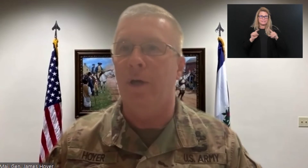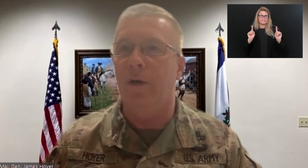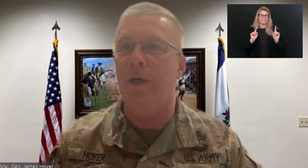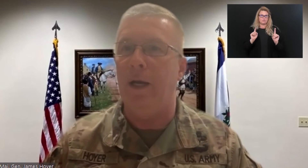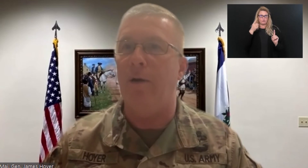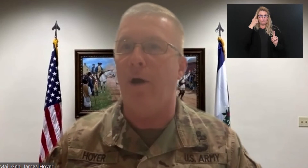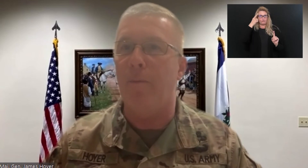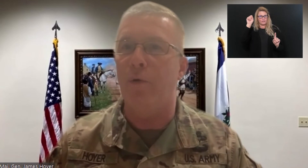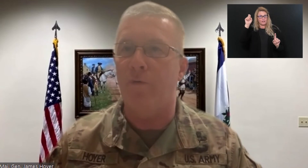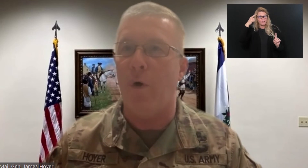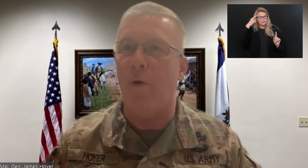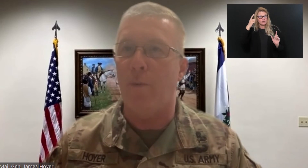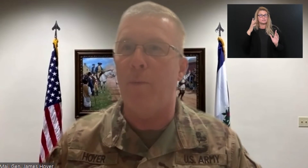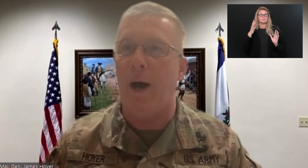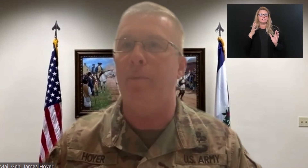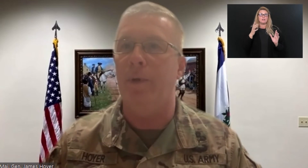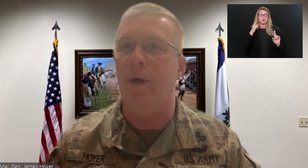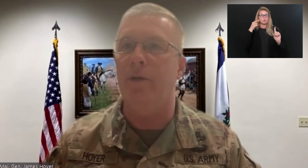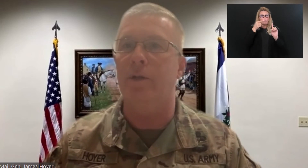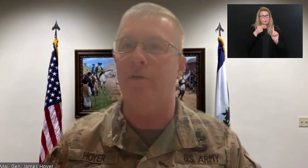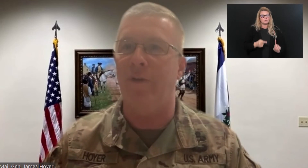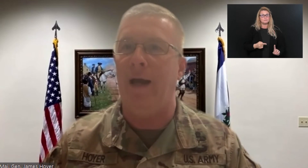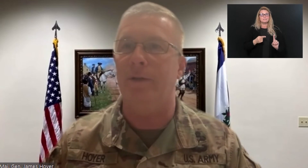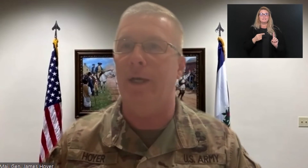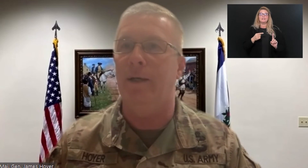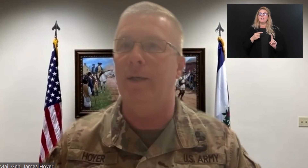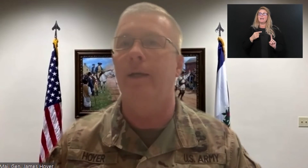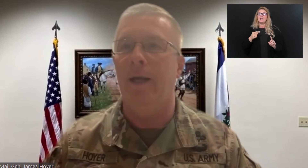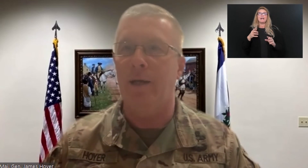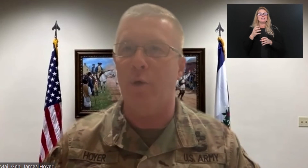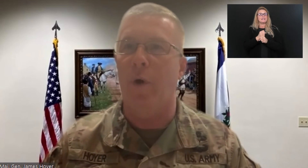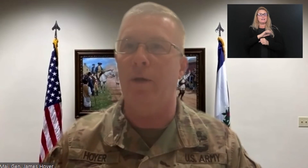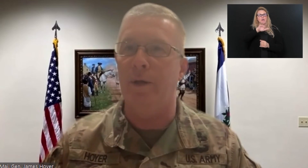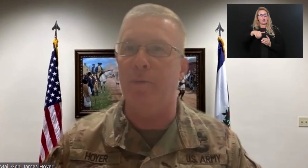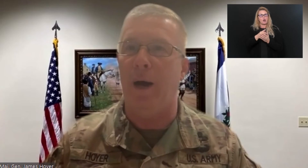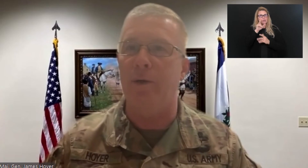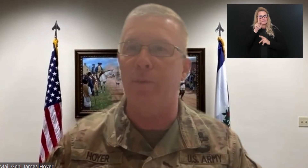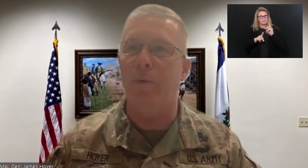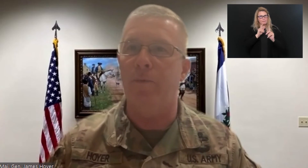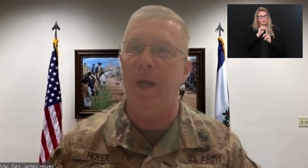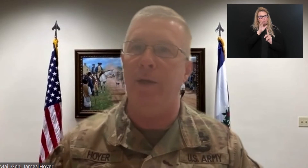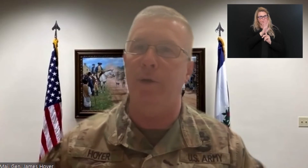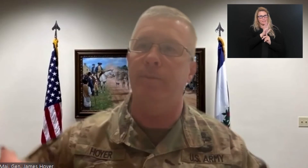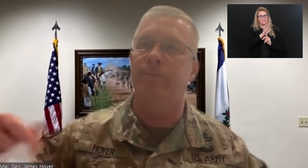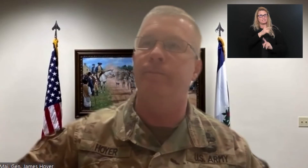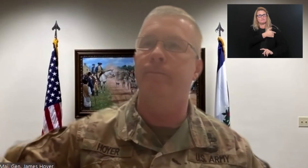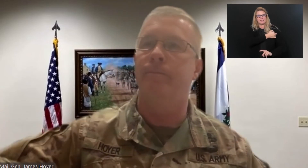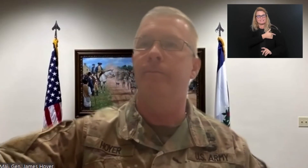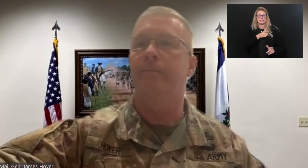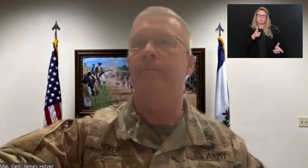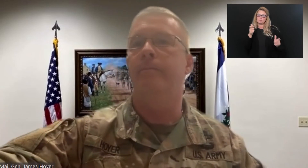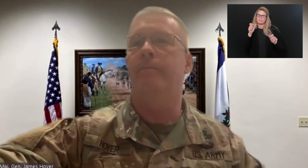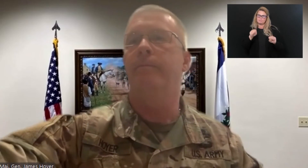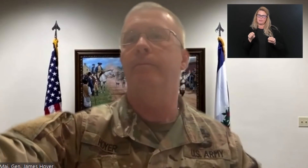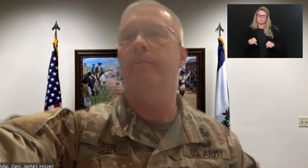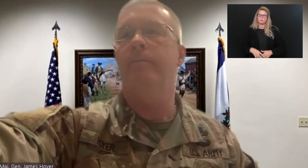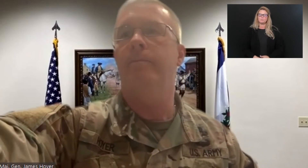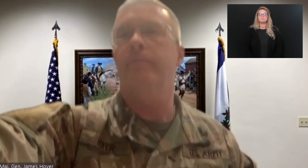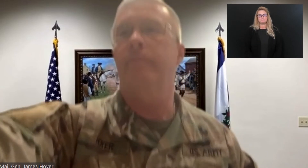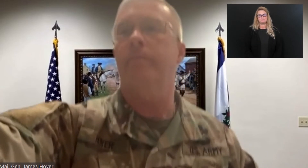objectives of getting our most vulnerable populations vaccinated as quickly as possible. Thank you.